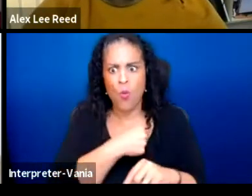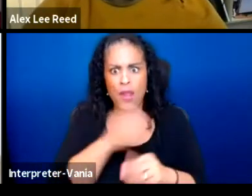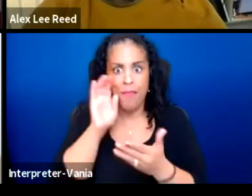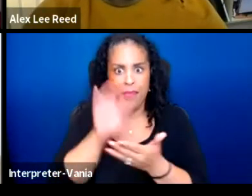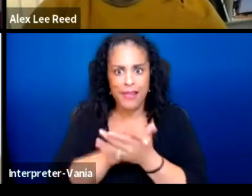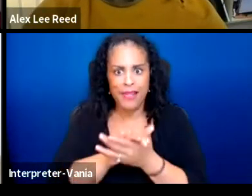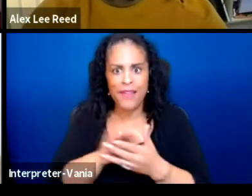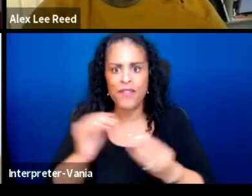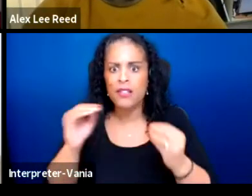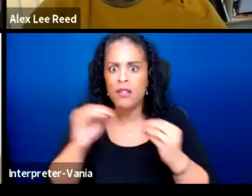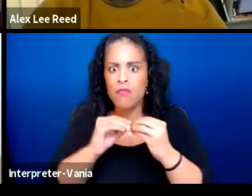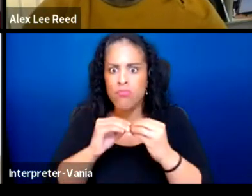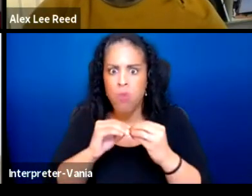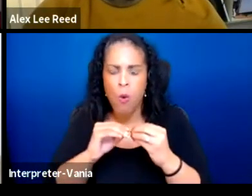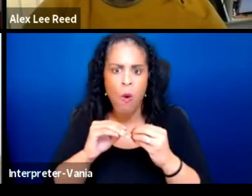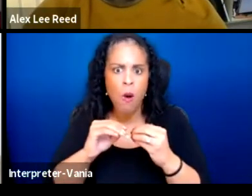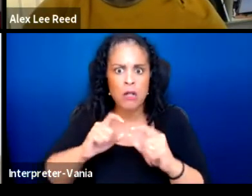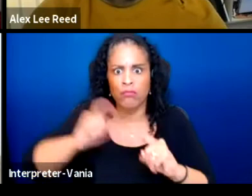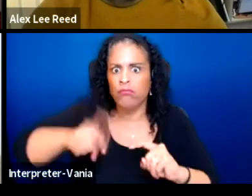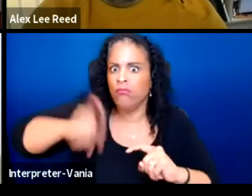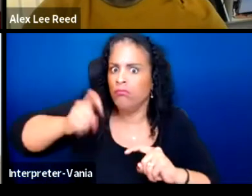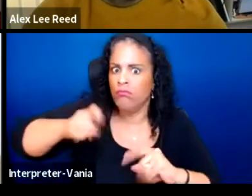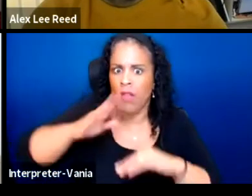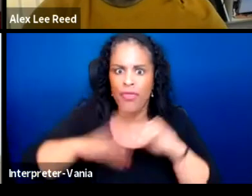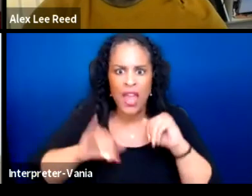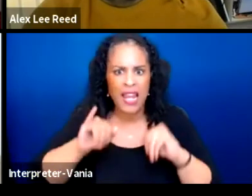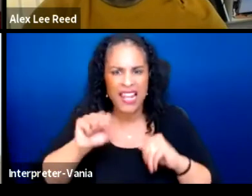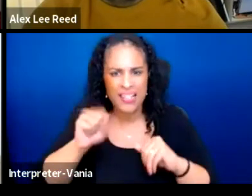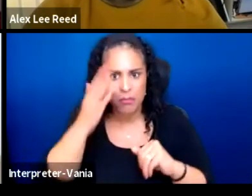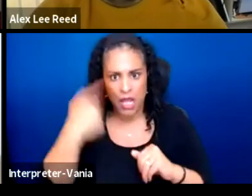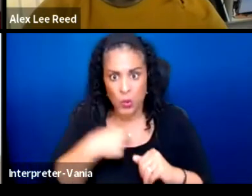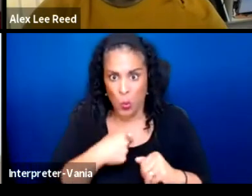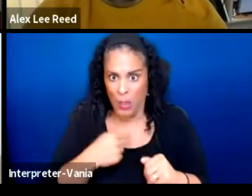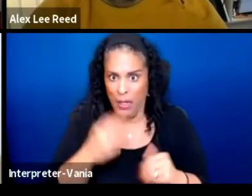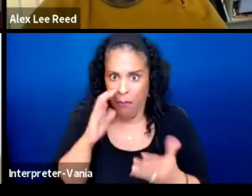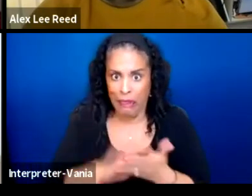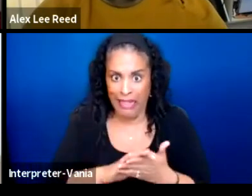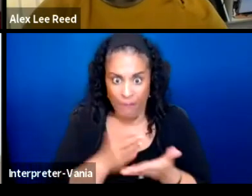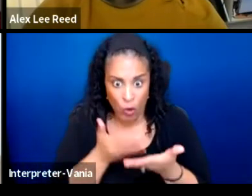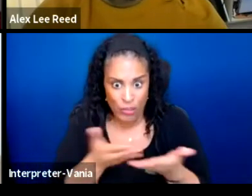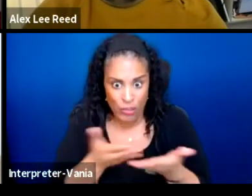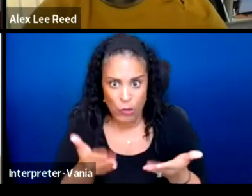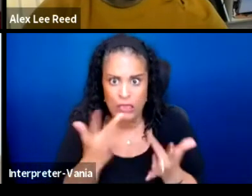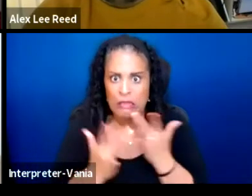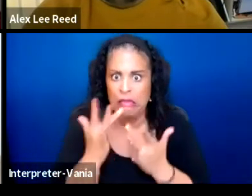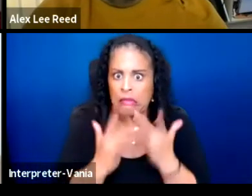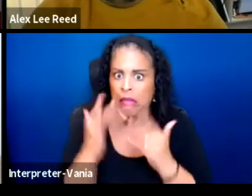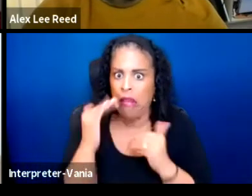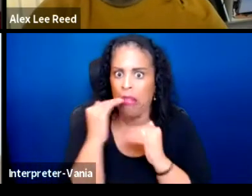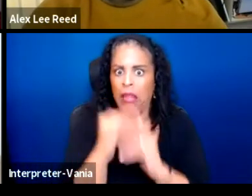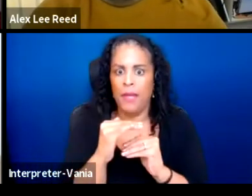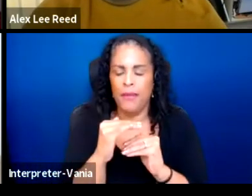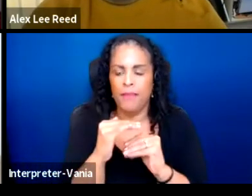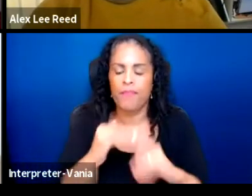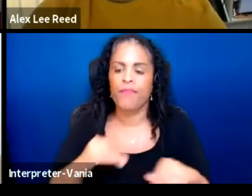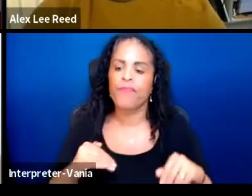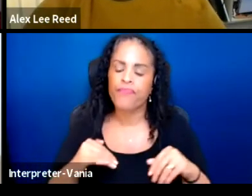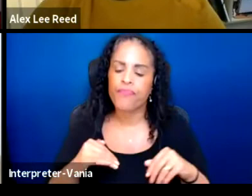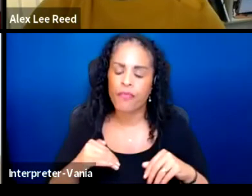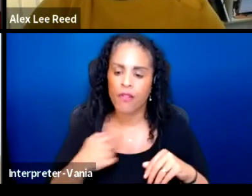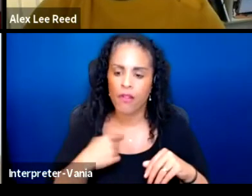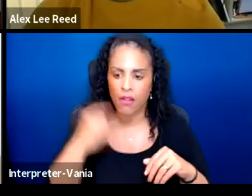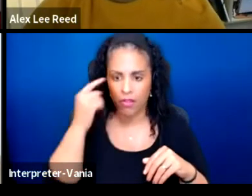is more dire than it is because we believe that resources are limited. And I think one of the things that's